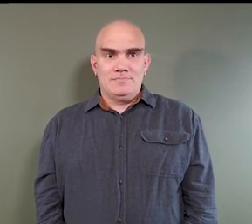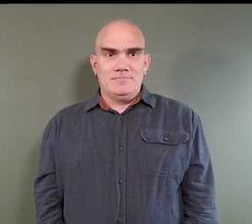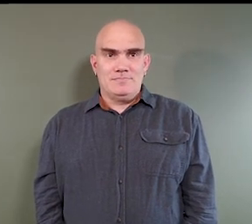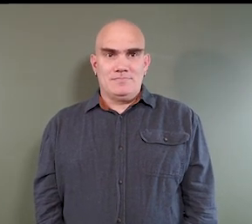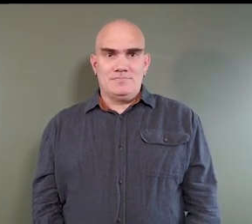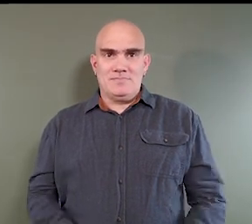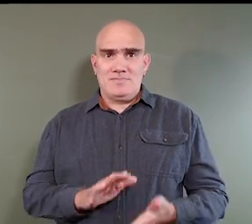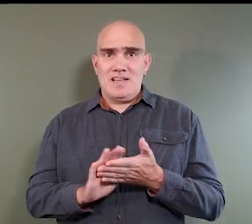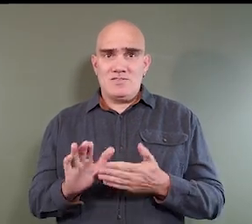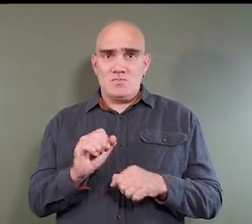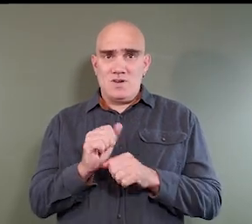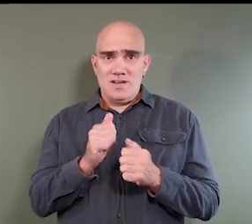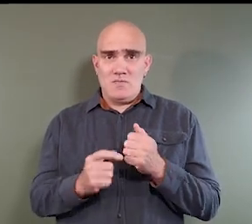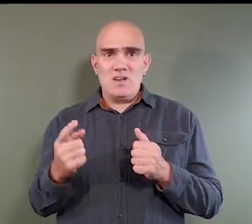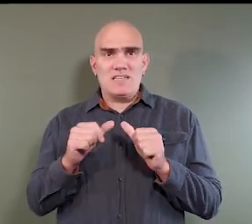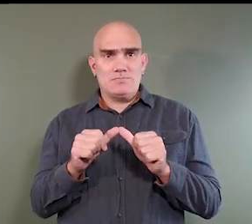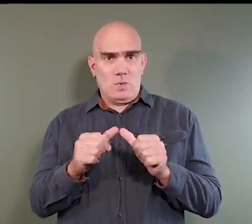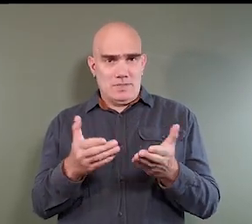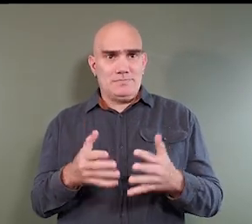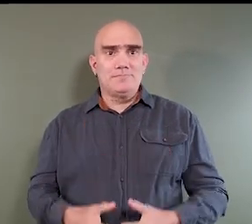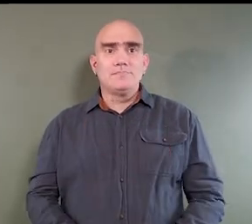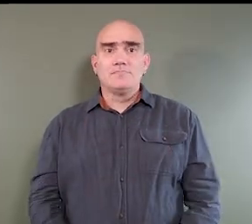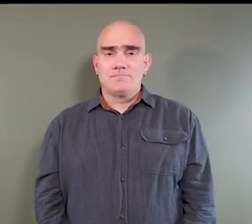Nice, everyone. Let's keep moving.